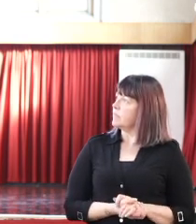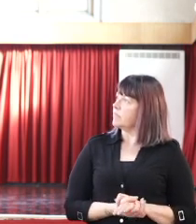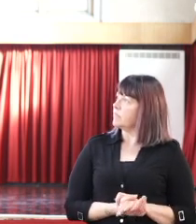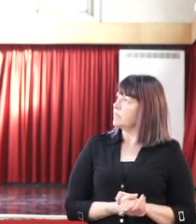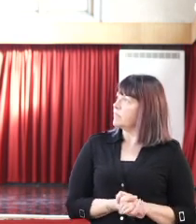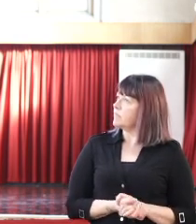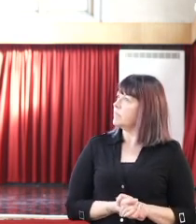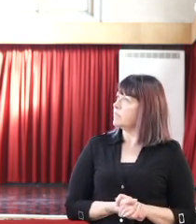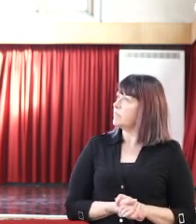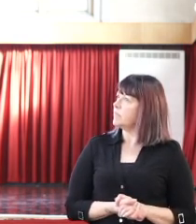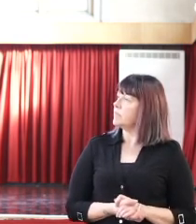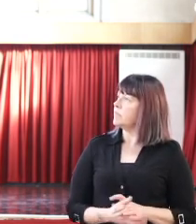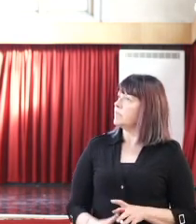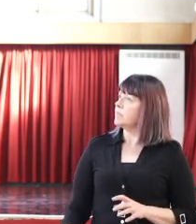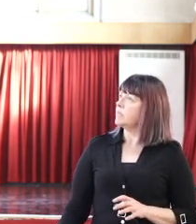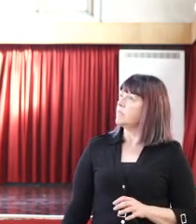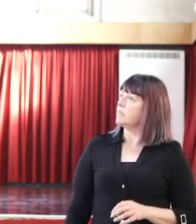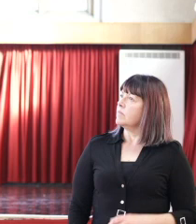we've created.